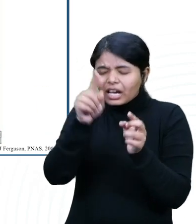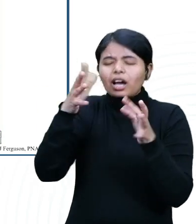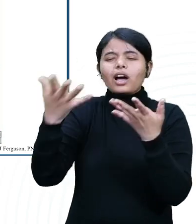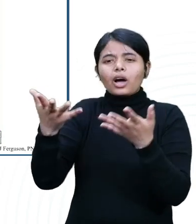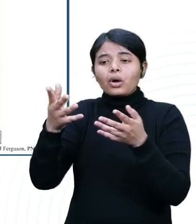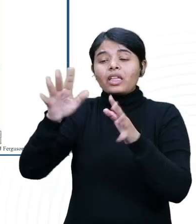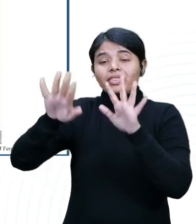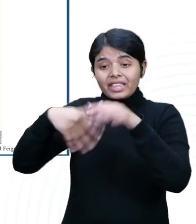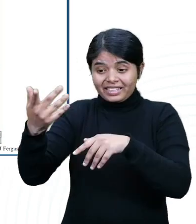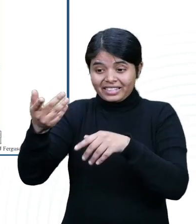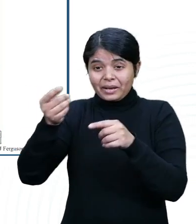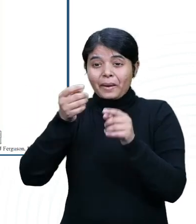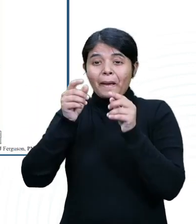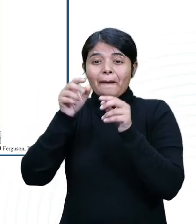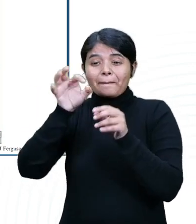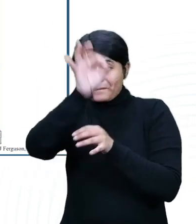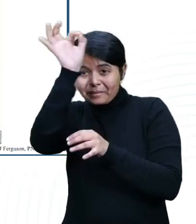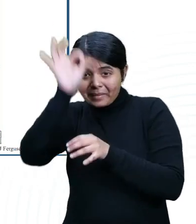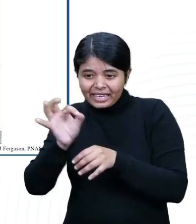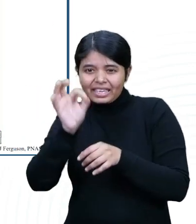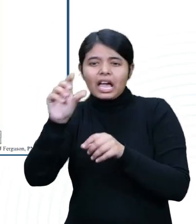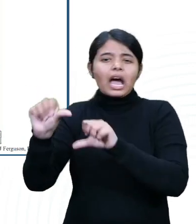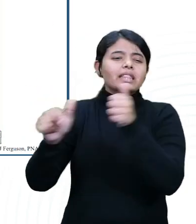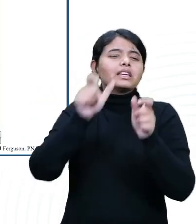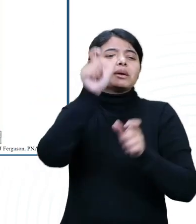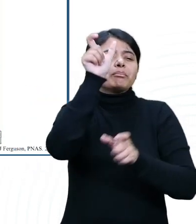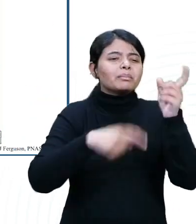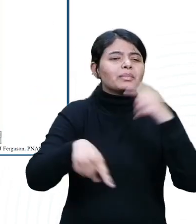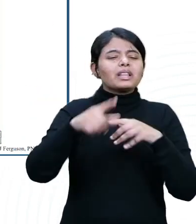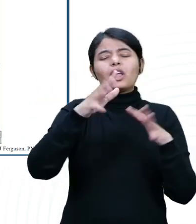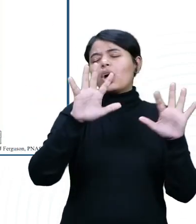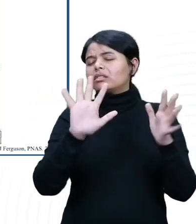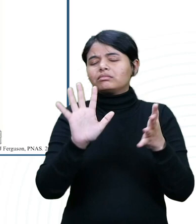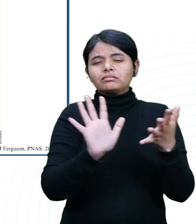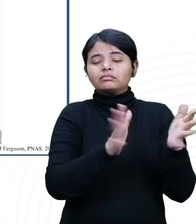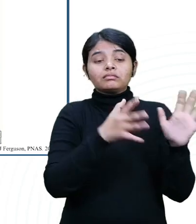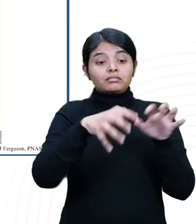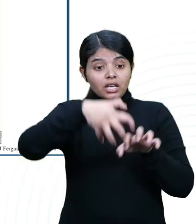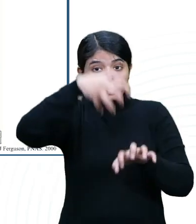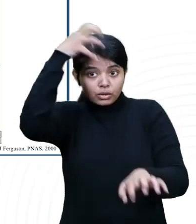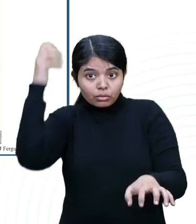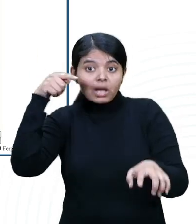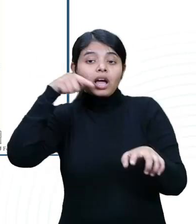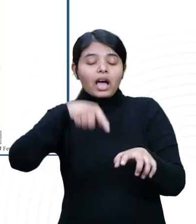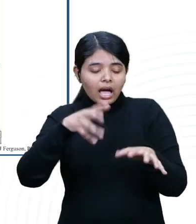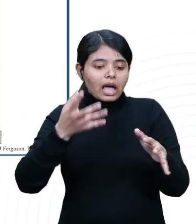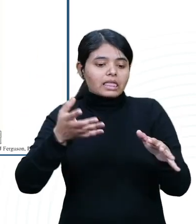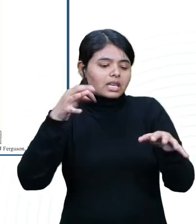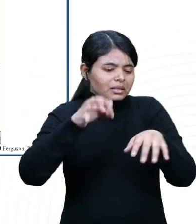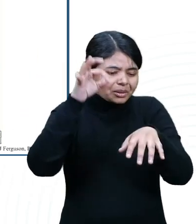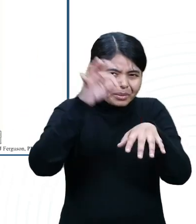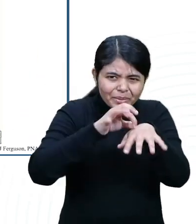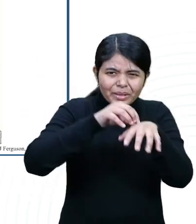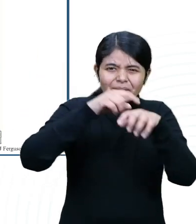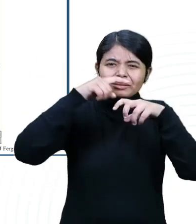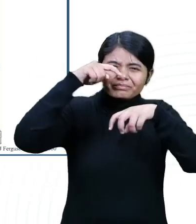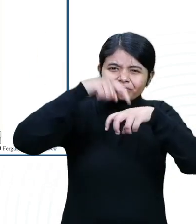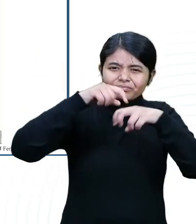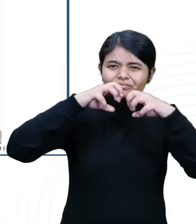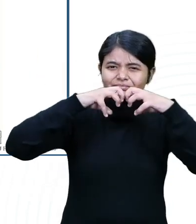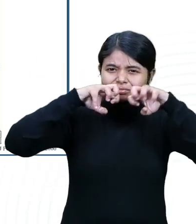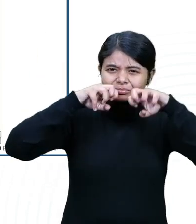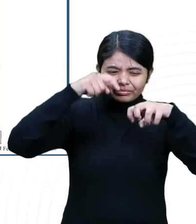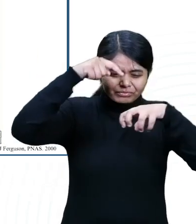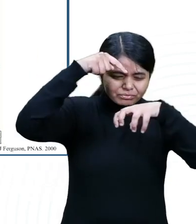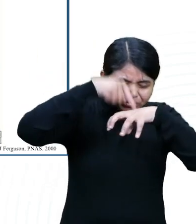livestock. For example, Plasmodium falciparum, Leishmania, Trypanosoma brucei gambiense are human pathogens. But